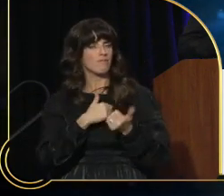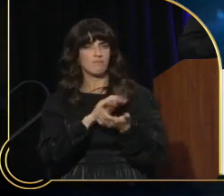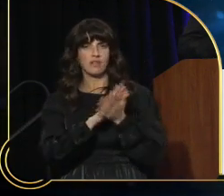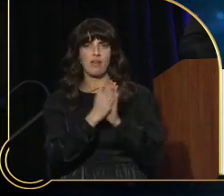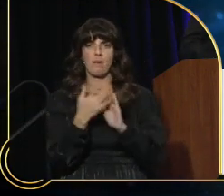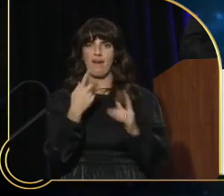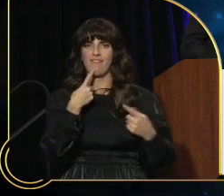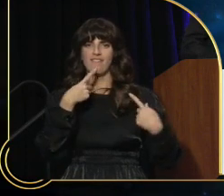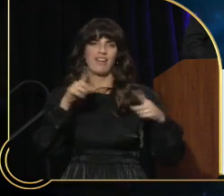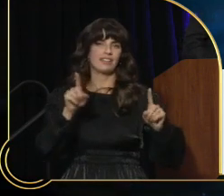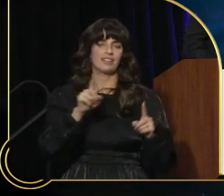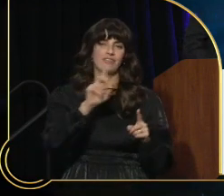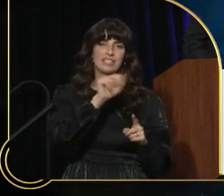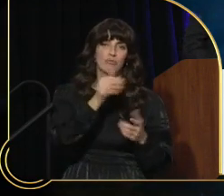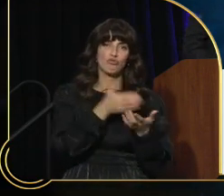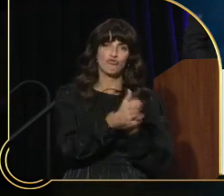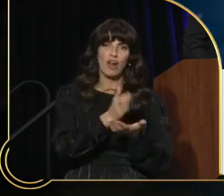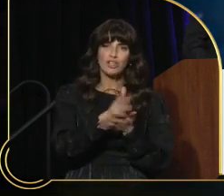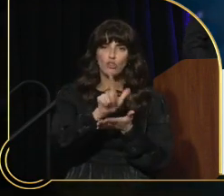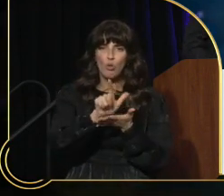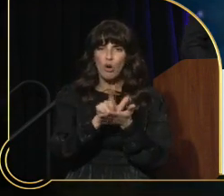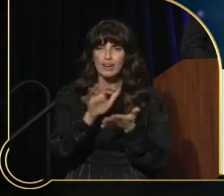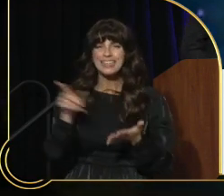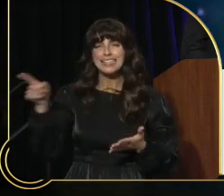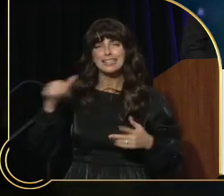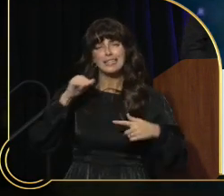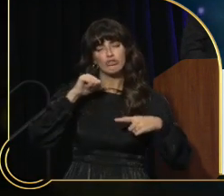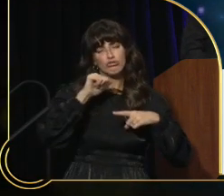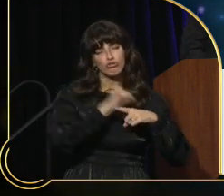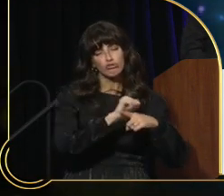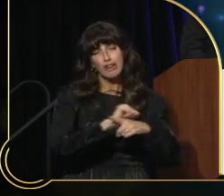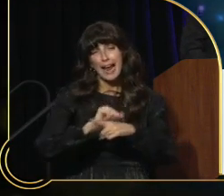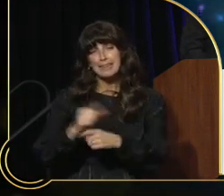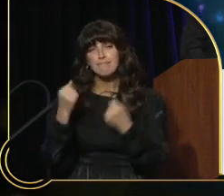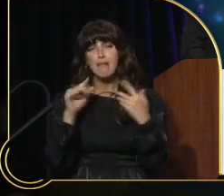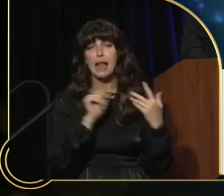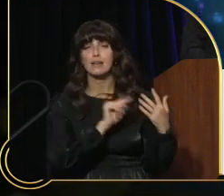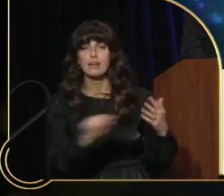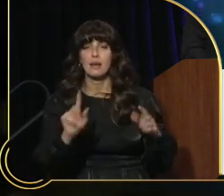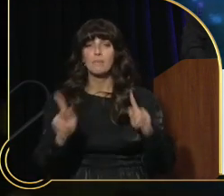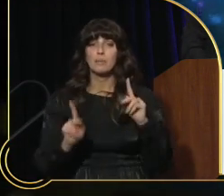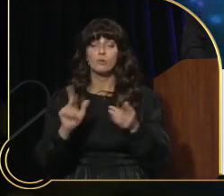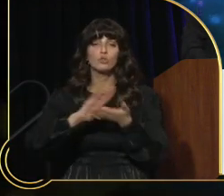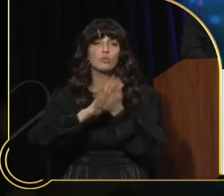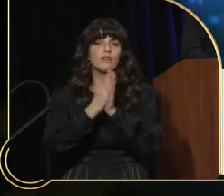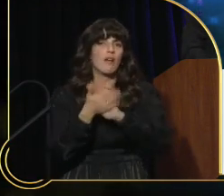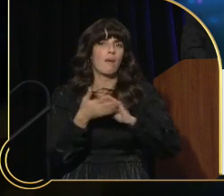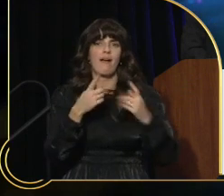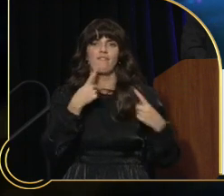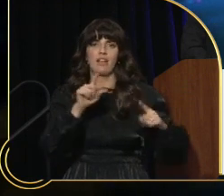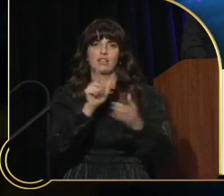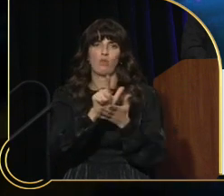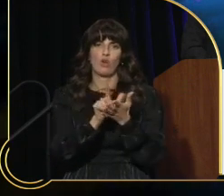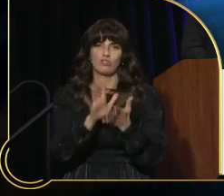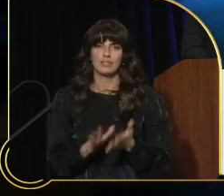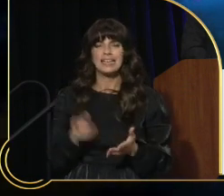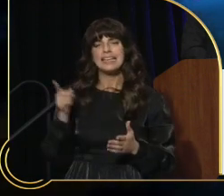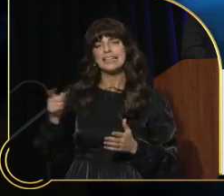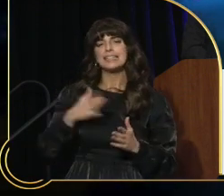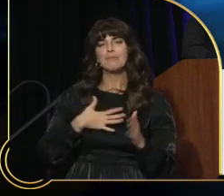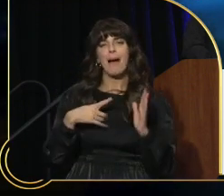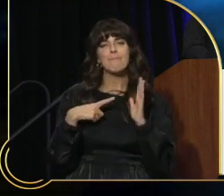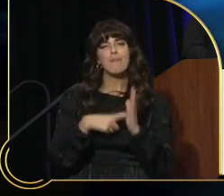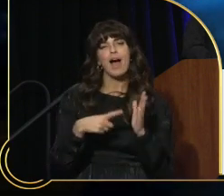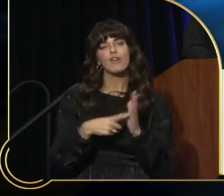rights and civil rights lawyer. He has trained so many people to be effective disability rights and civil rights lawyers. He is my model,